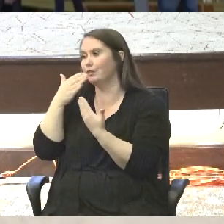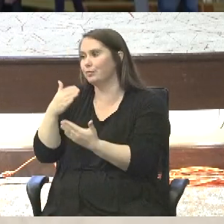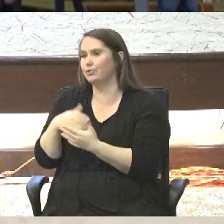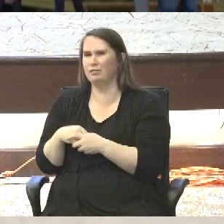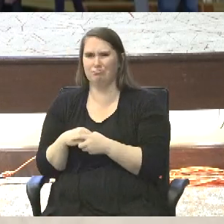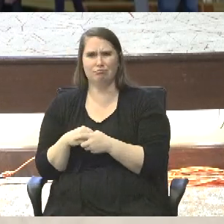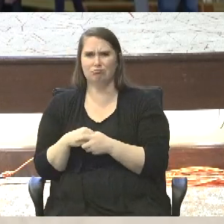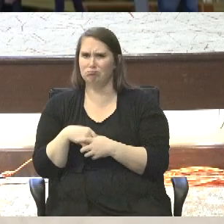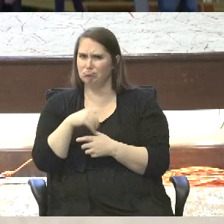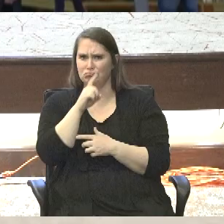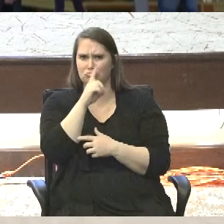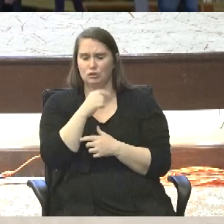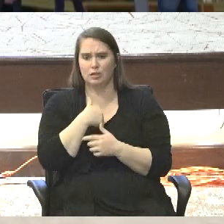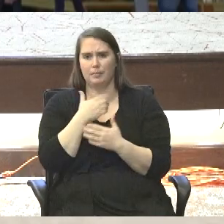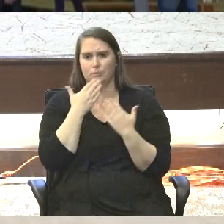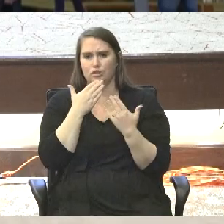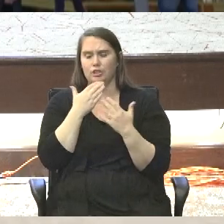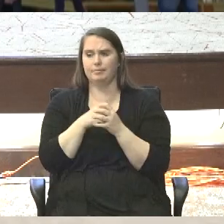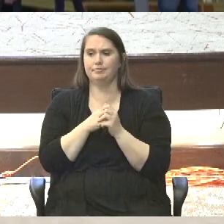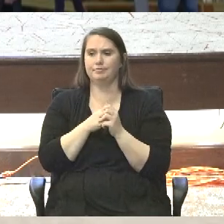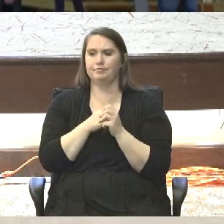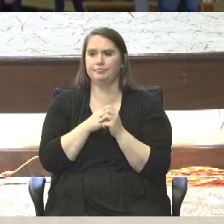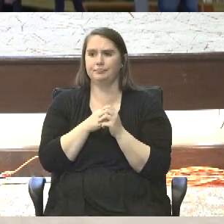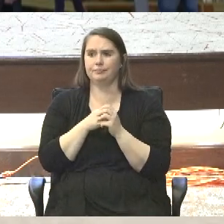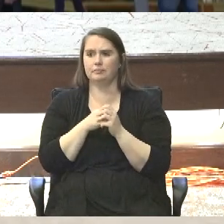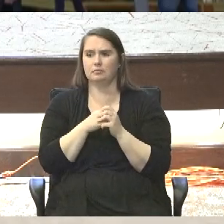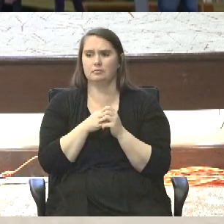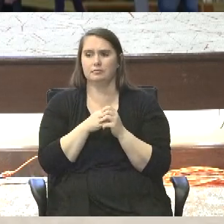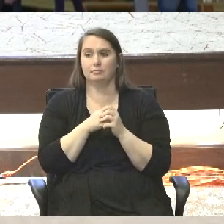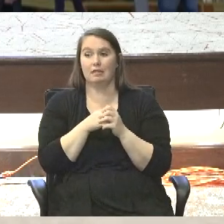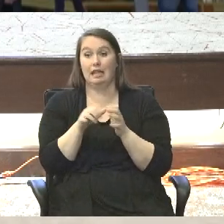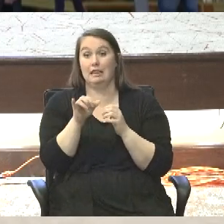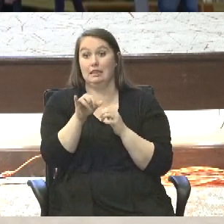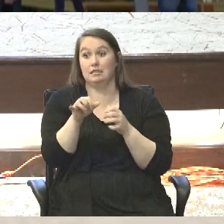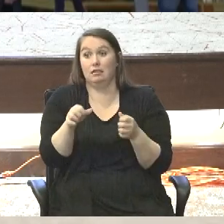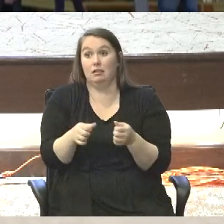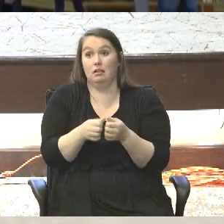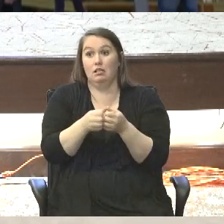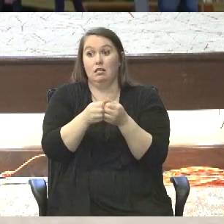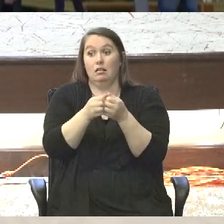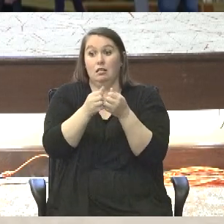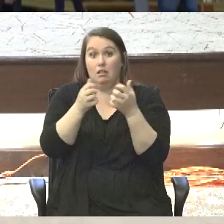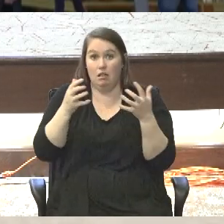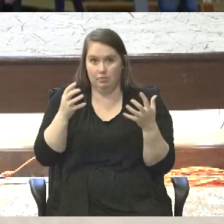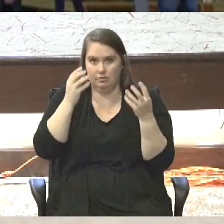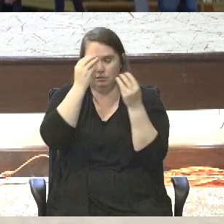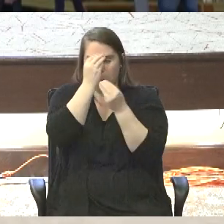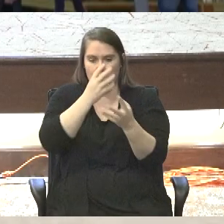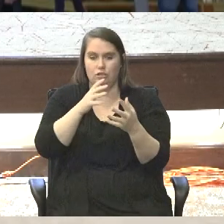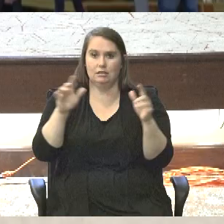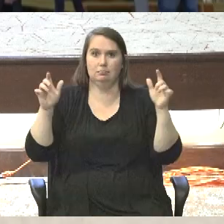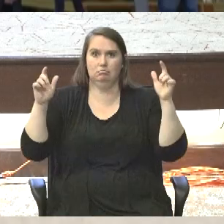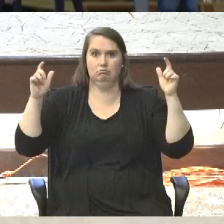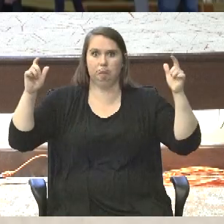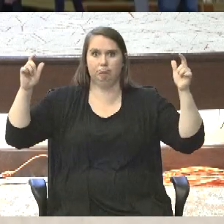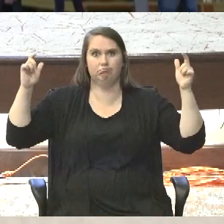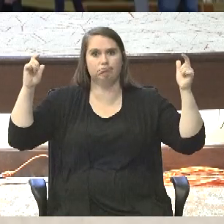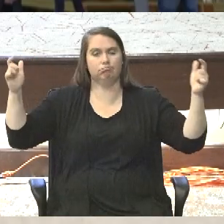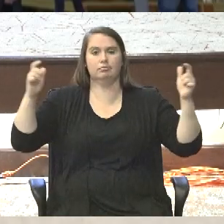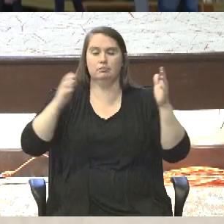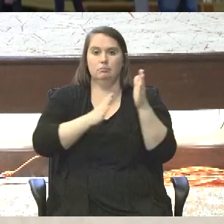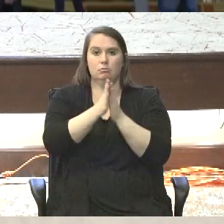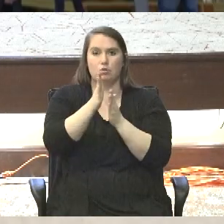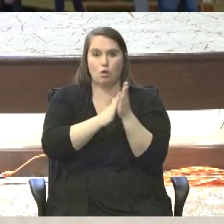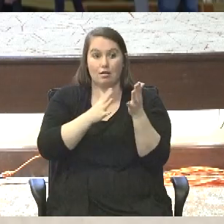I appreciate it. And so that's a lot to take in, a very big park and some things I know that you haven't